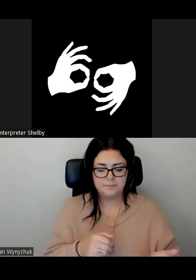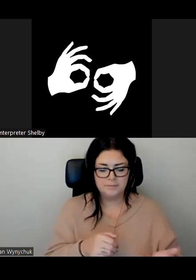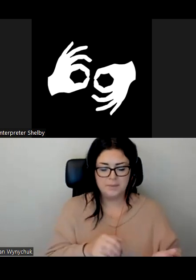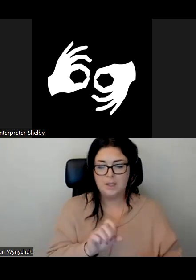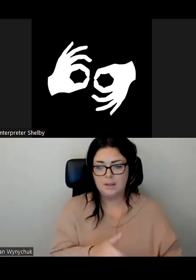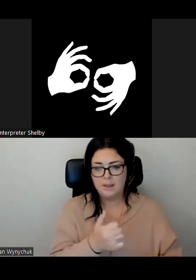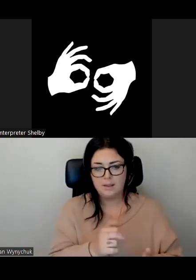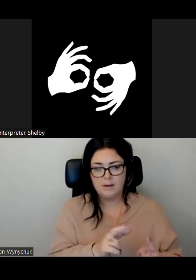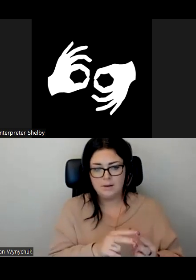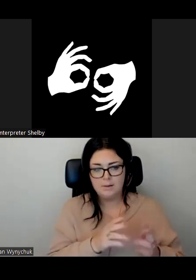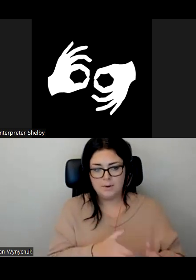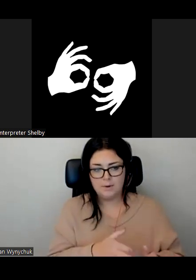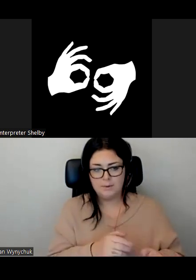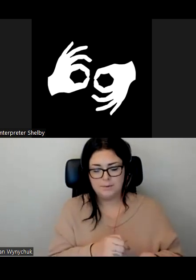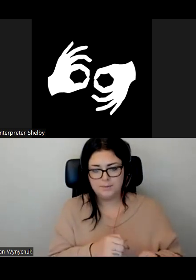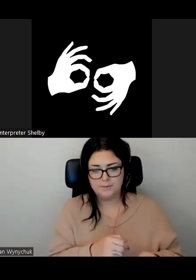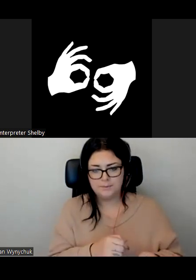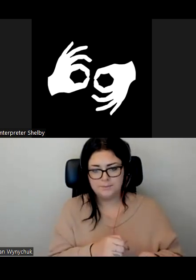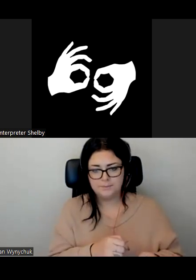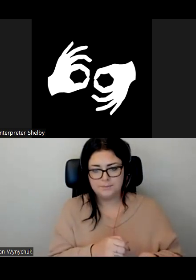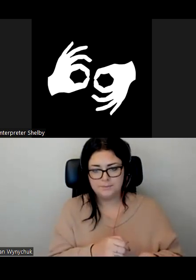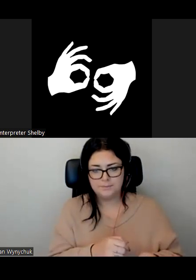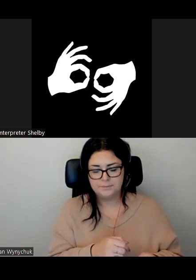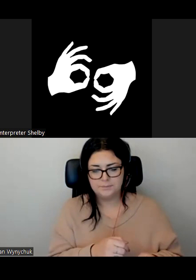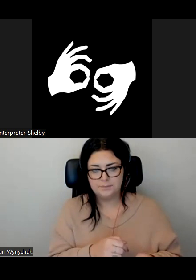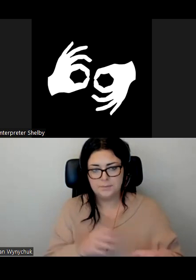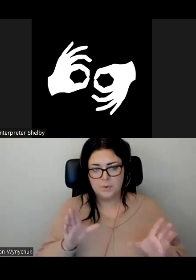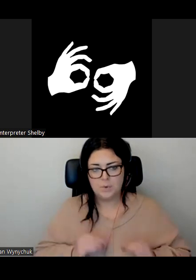half of the property.